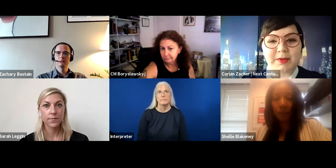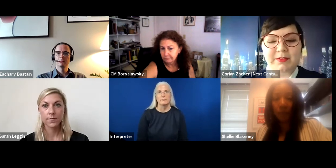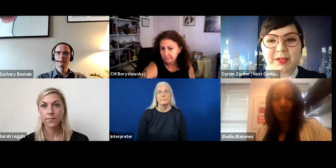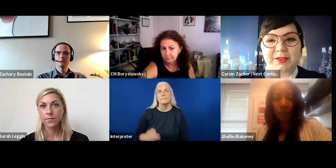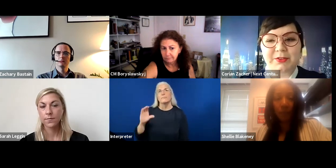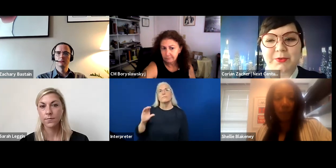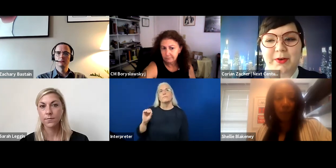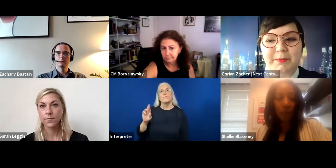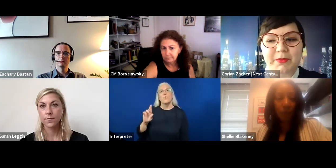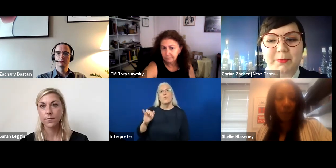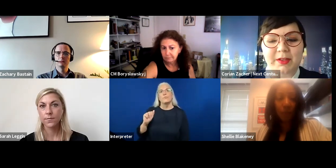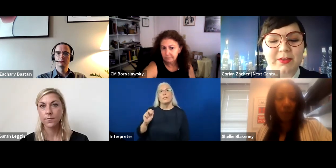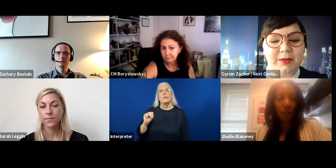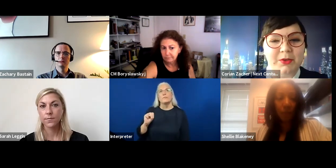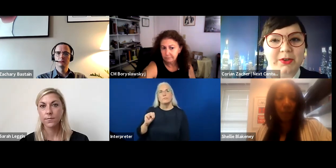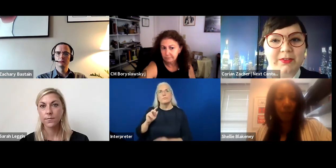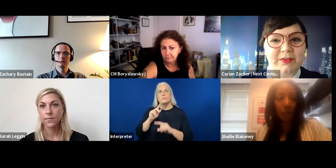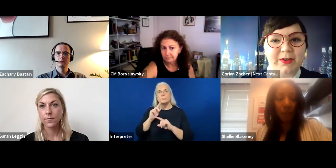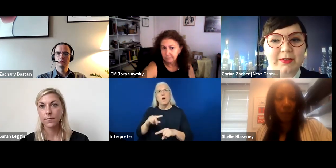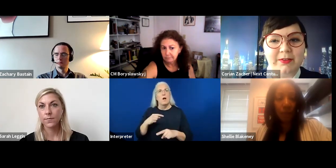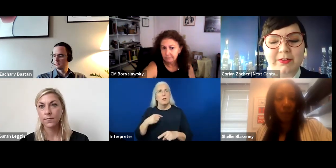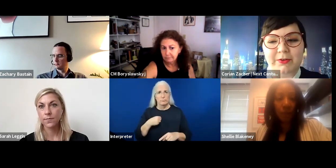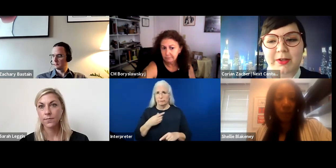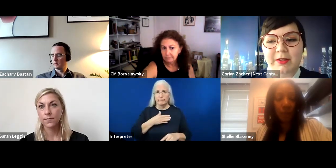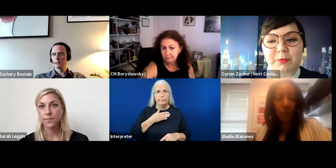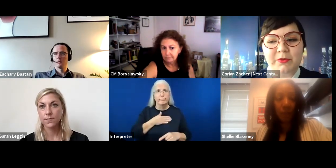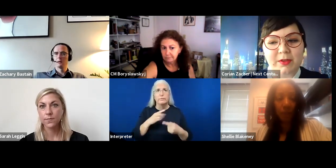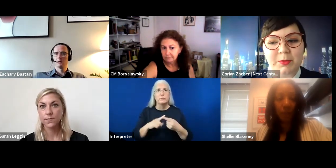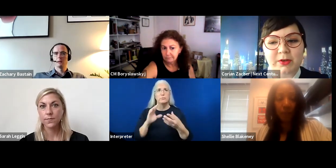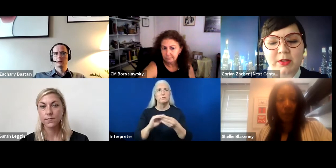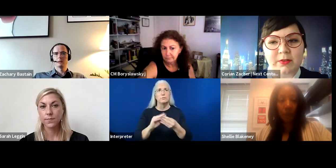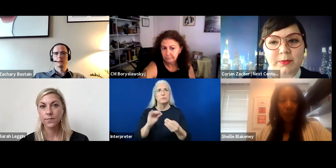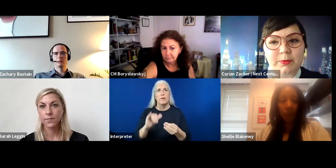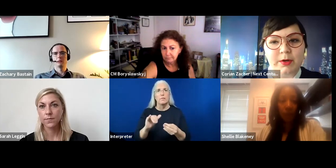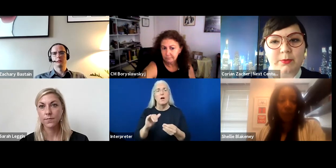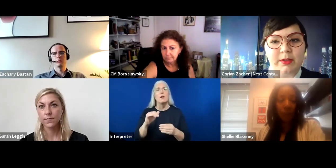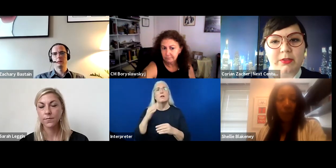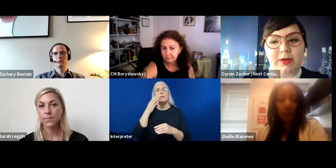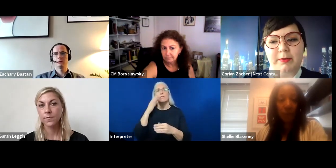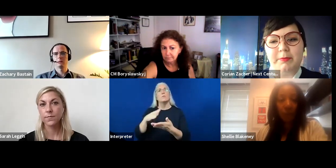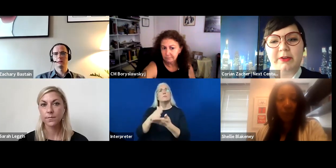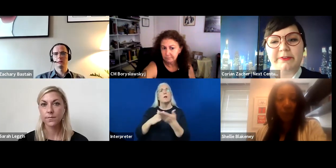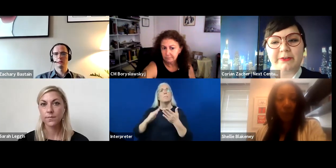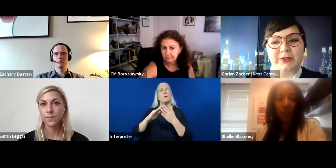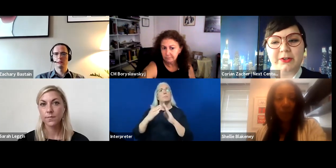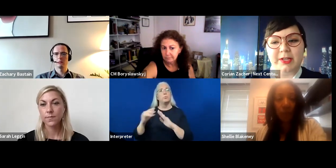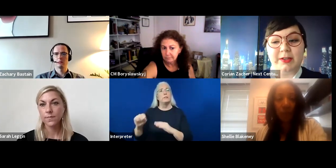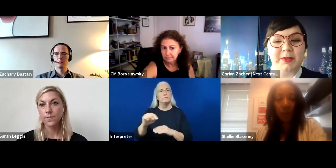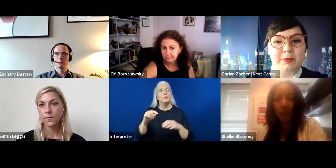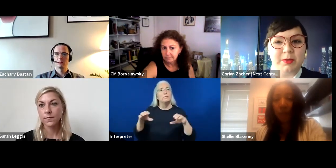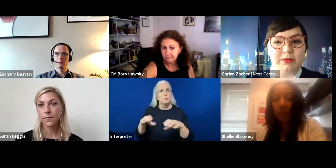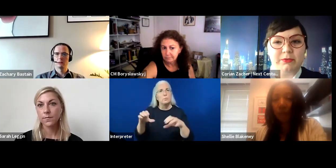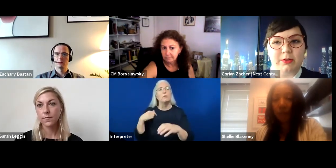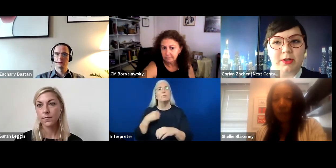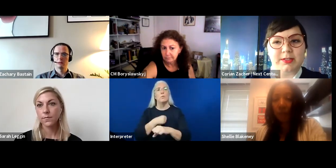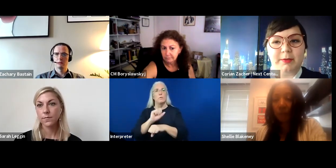I'm happy to speak to some things that communities have done. So some of the communities that we work with have offered